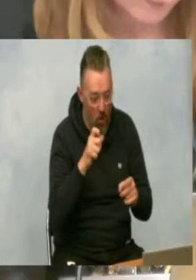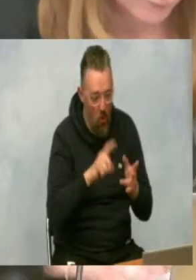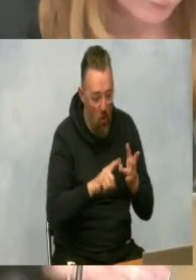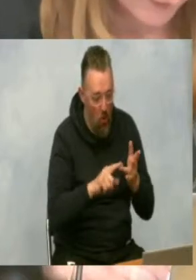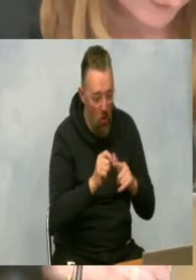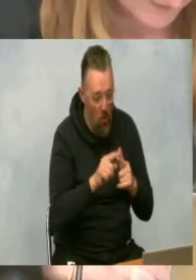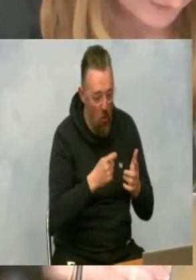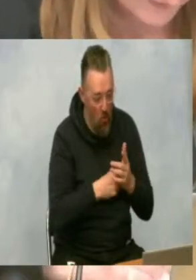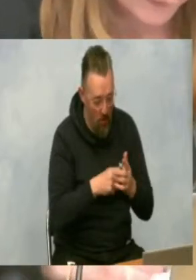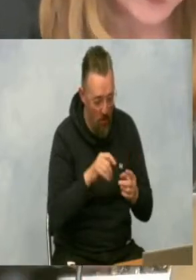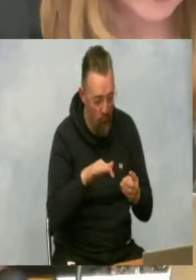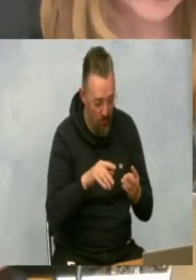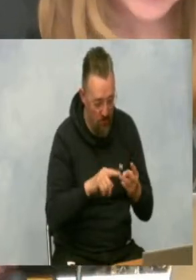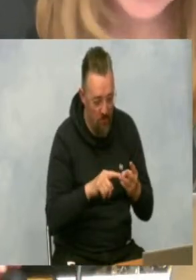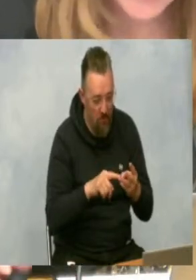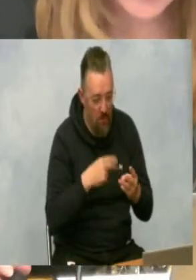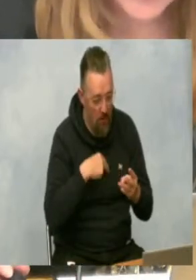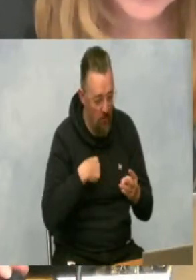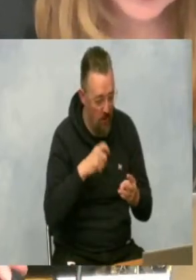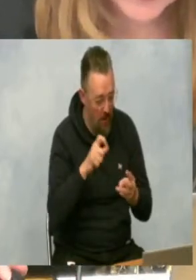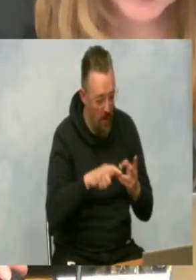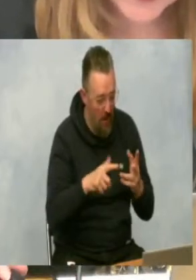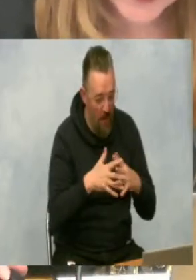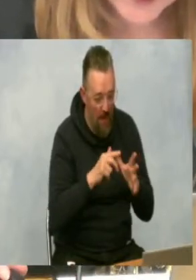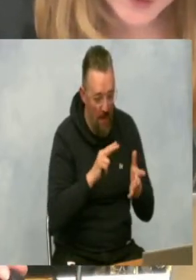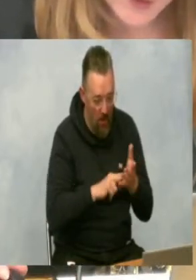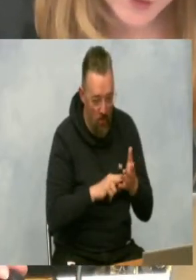is present. Councillor Cowan.